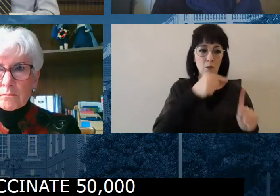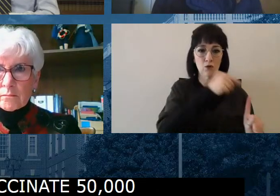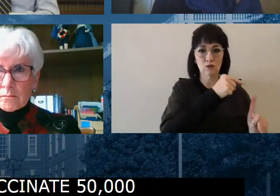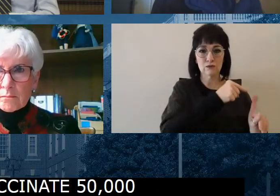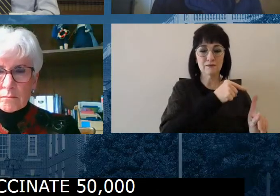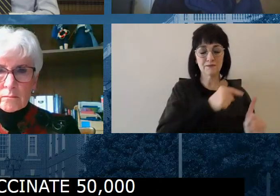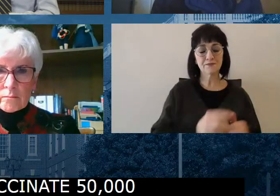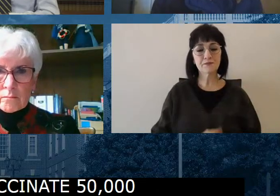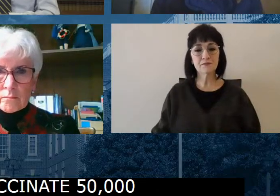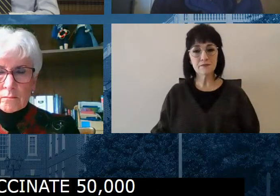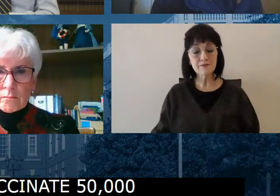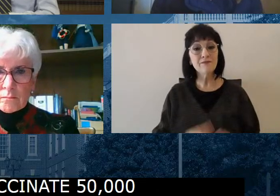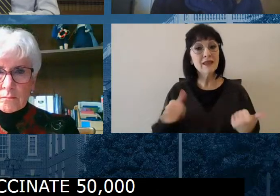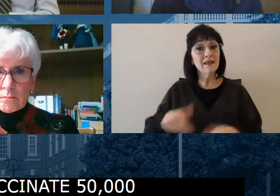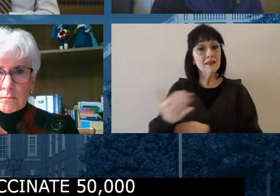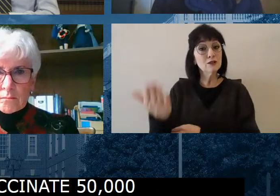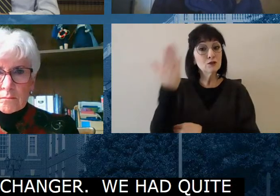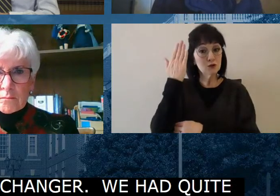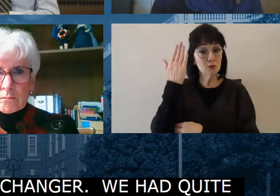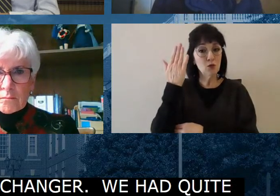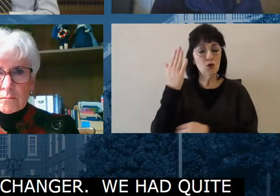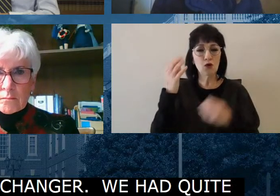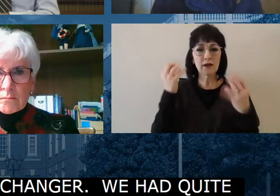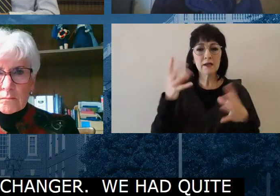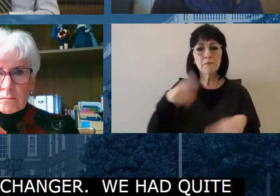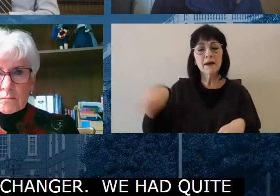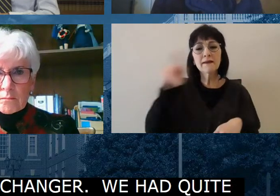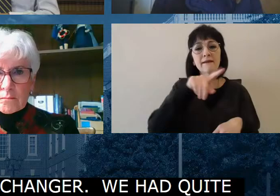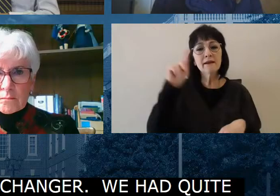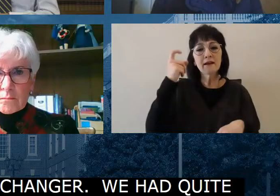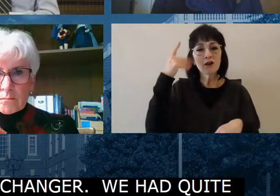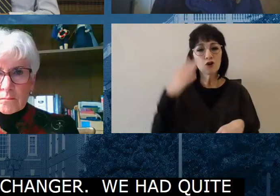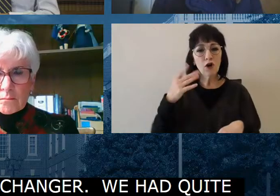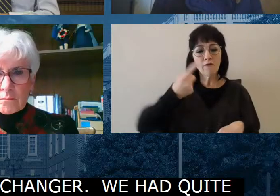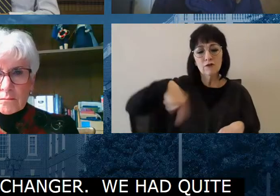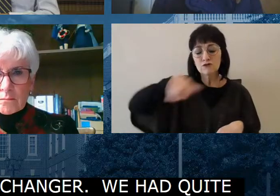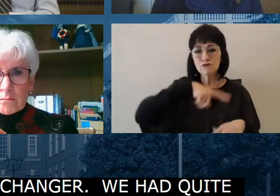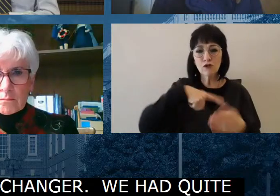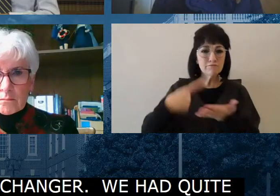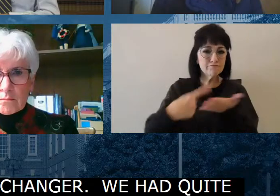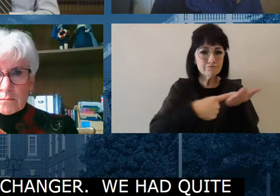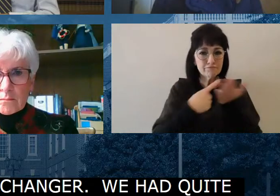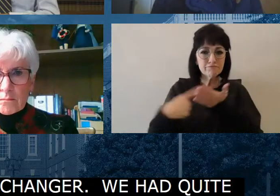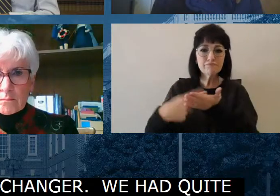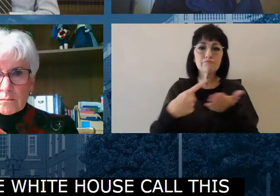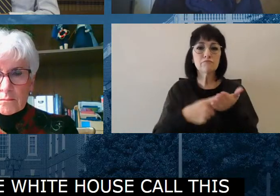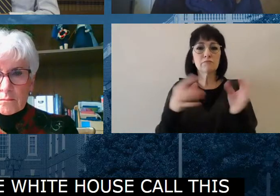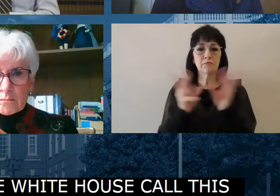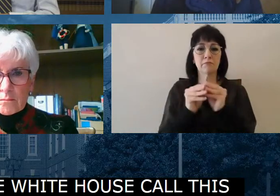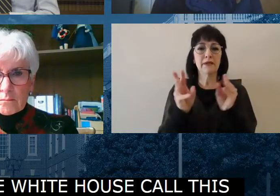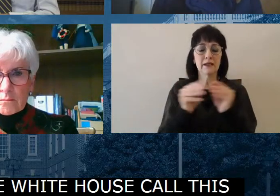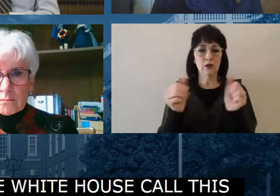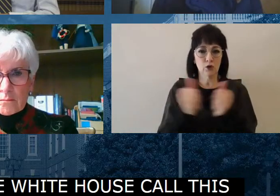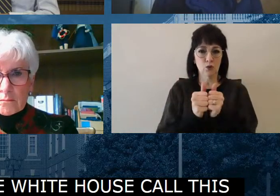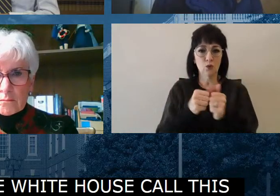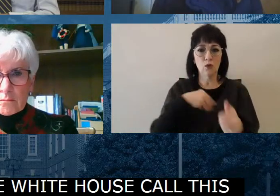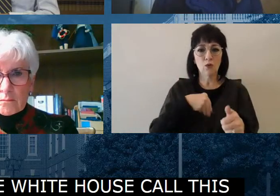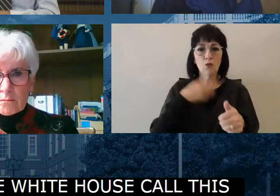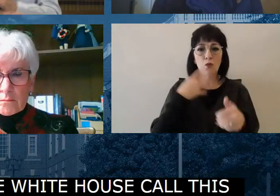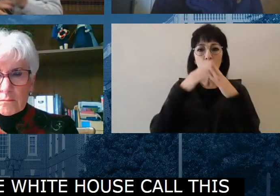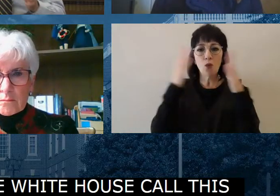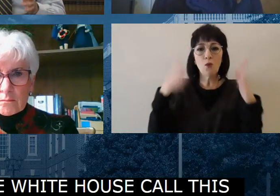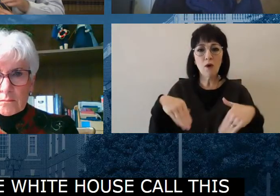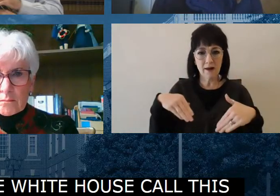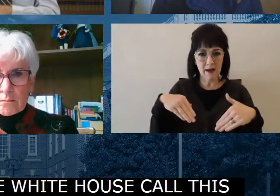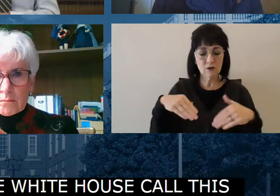with all the governors very excited about this new development and talking about different ways they can use it.